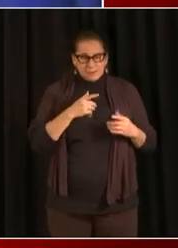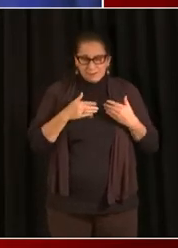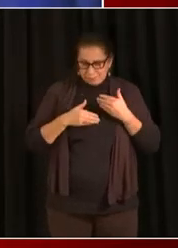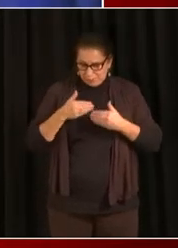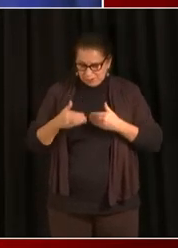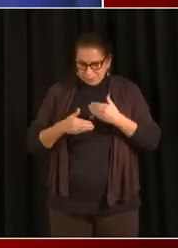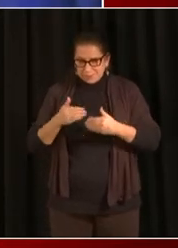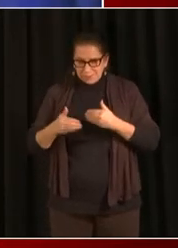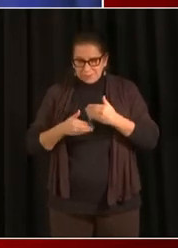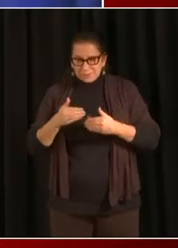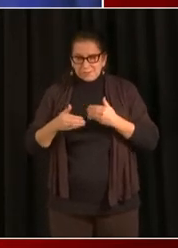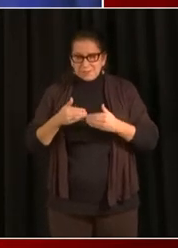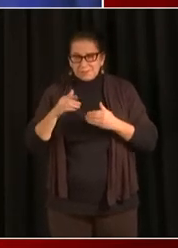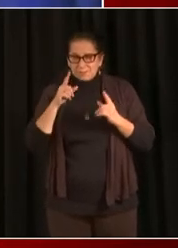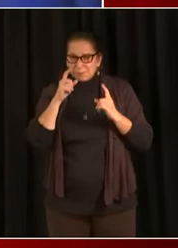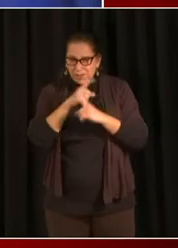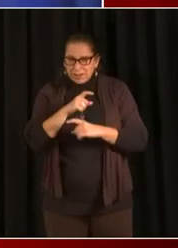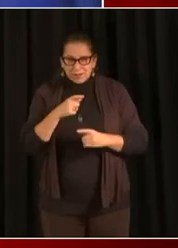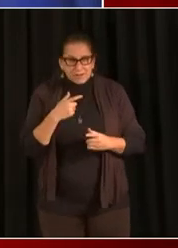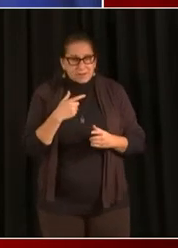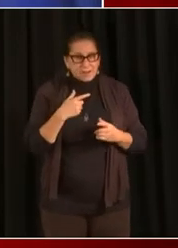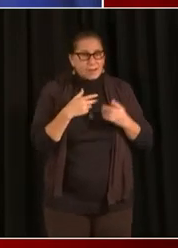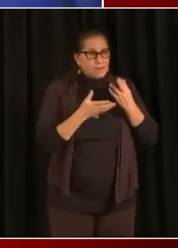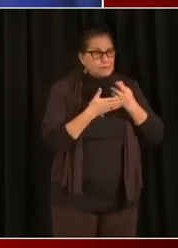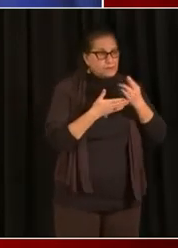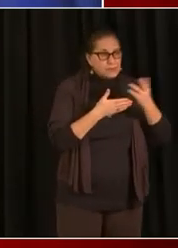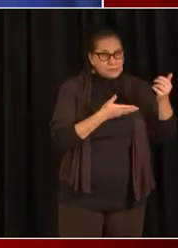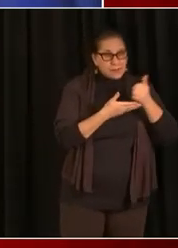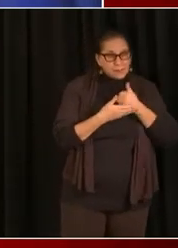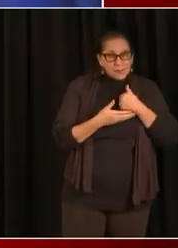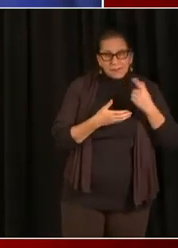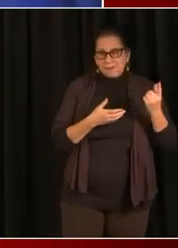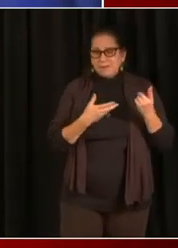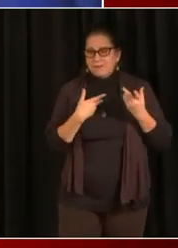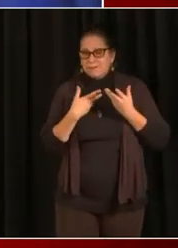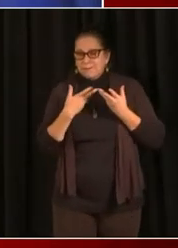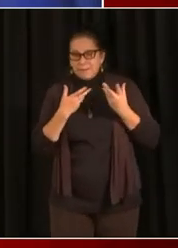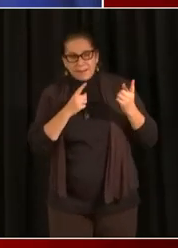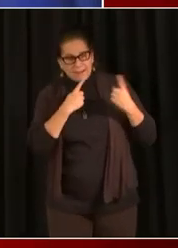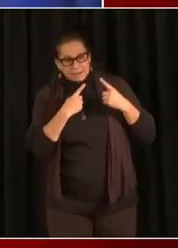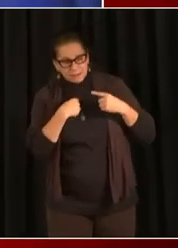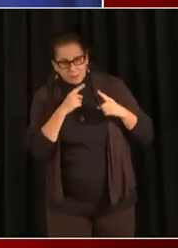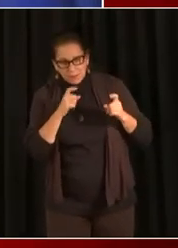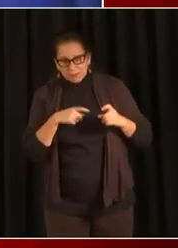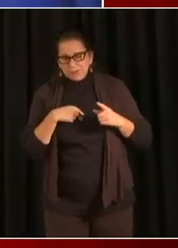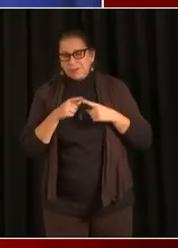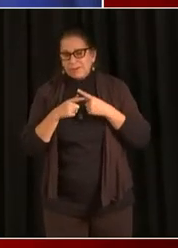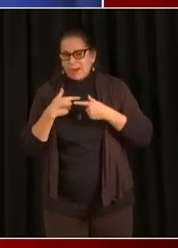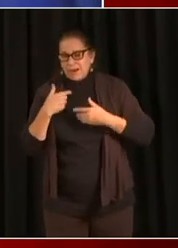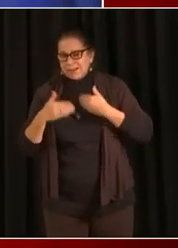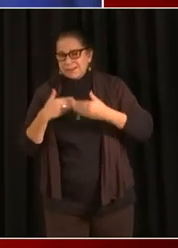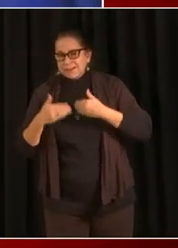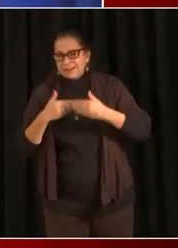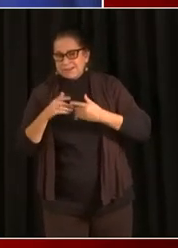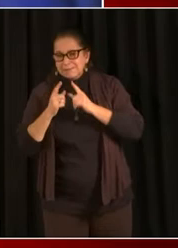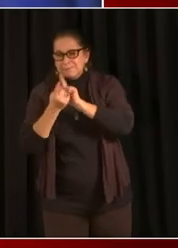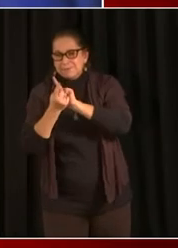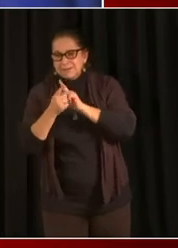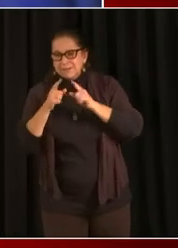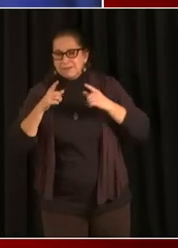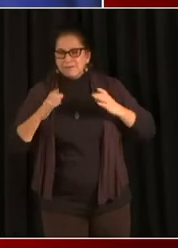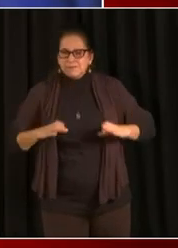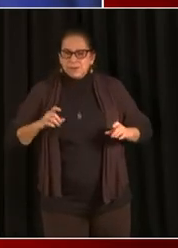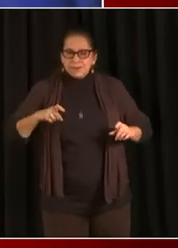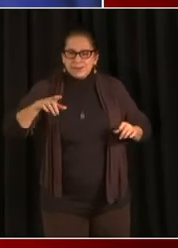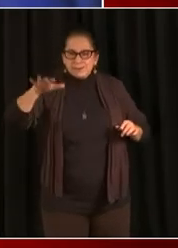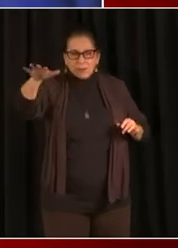that seamlessly. So the pivot seems like it's really small from the outside, but for us operationally, it's a huge